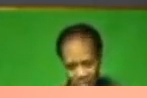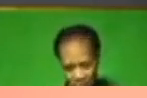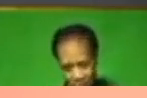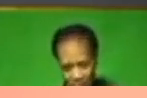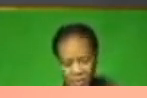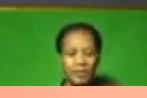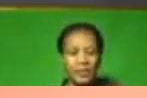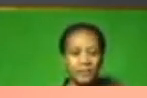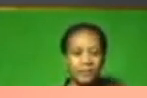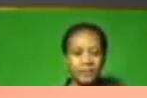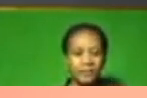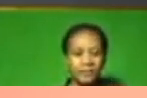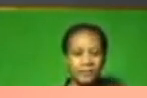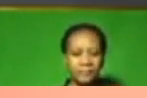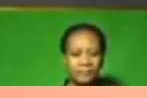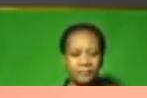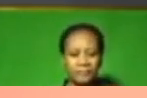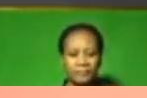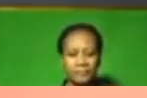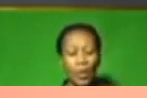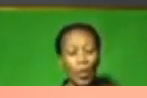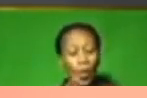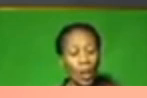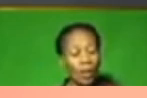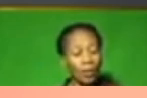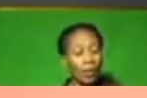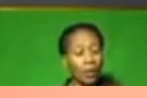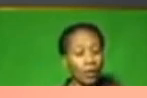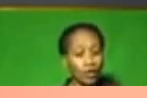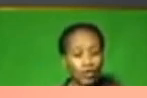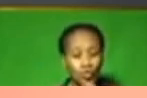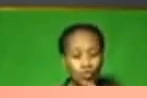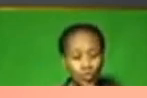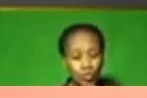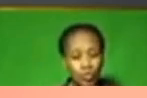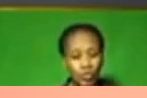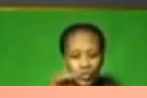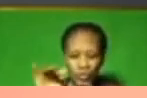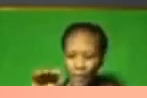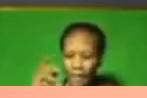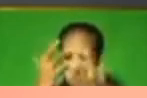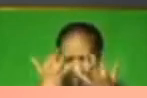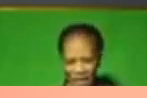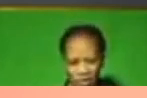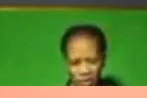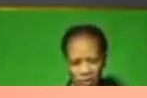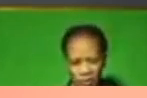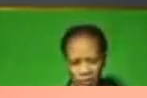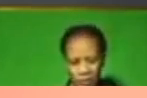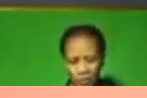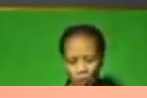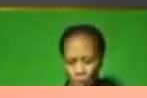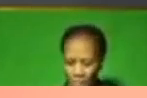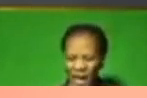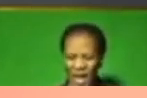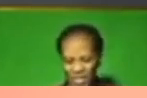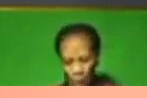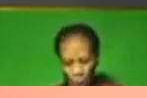SAFE Initiative, to mobilize public and private funds to replace pit